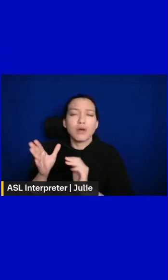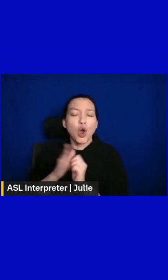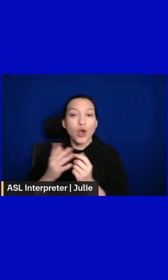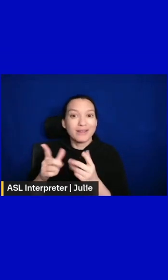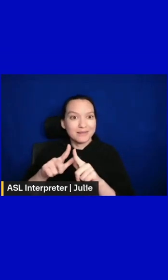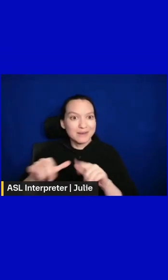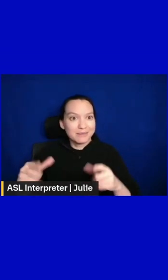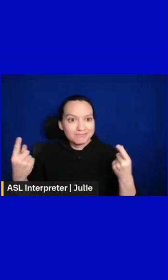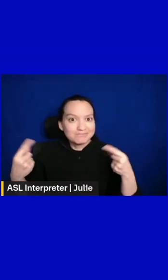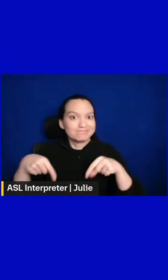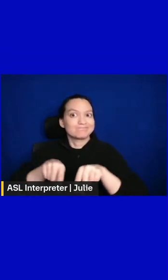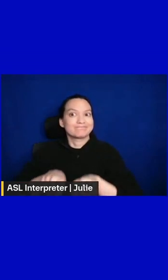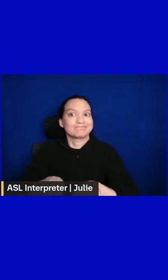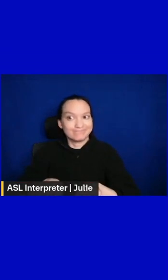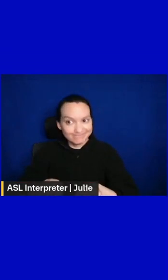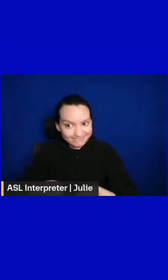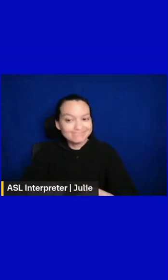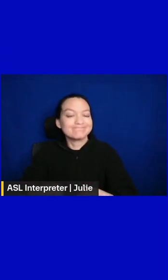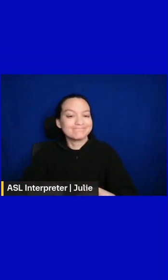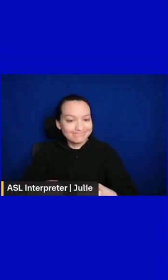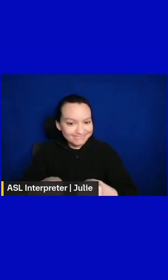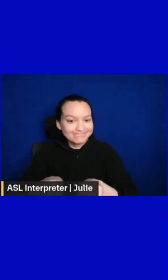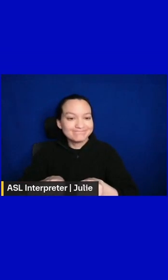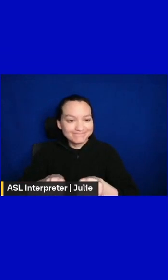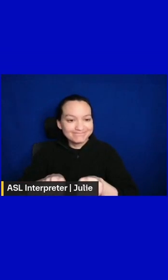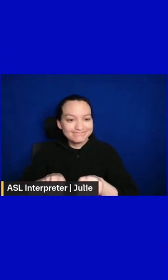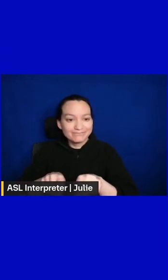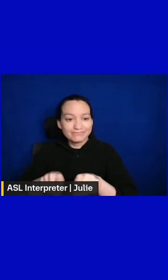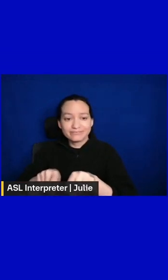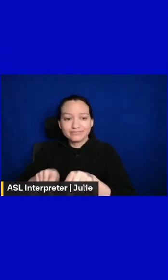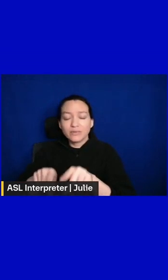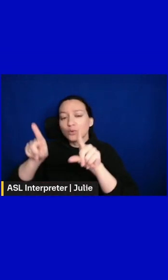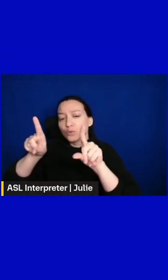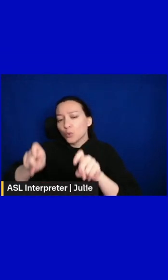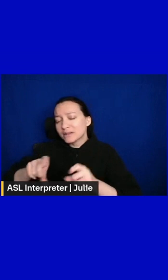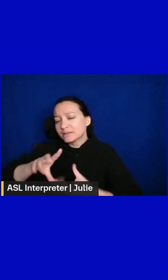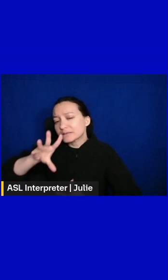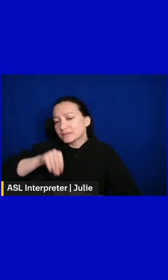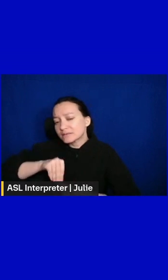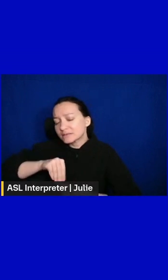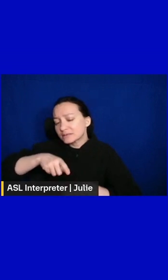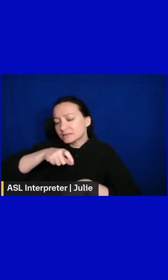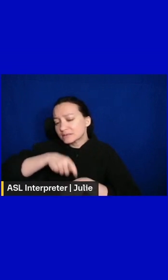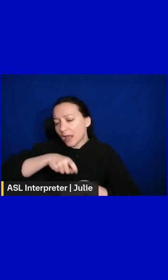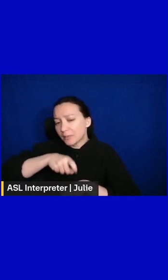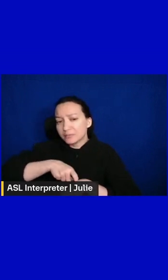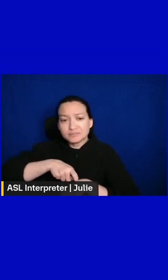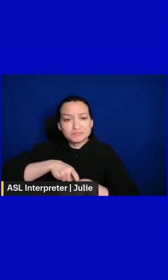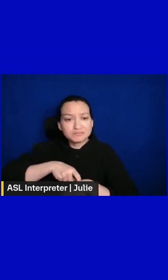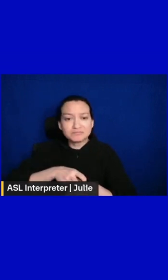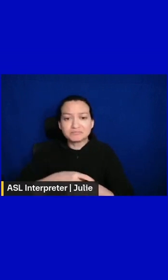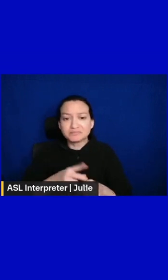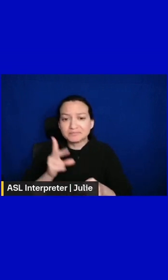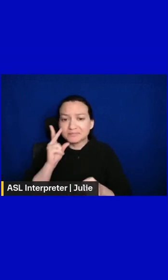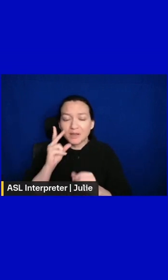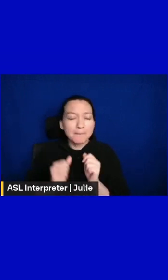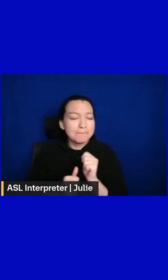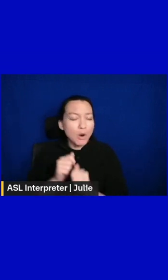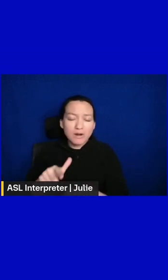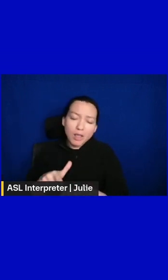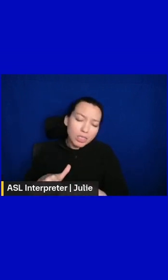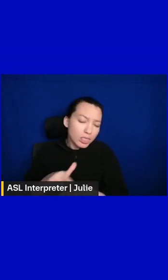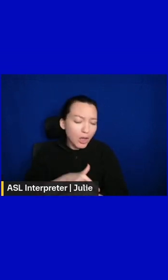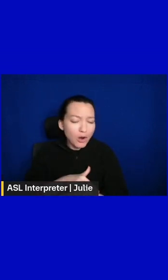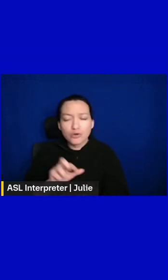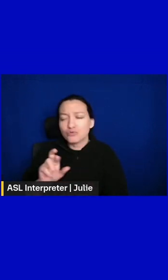at the same time, and the total test time for my run is the total time of the longest